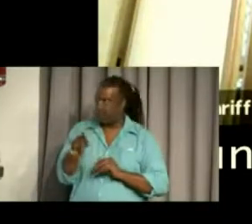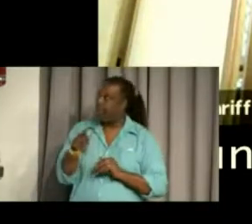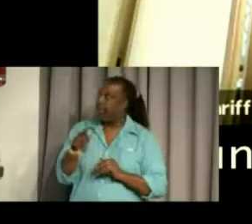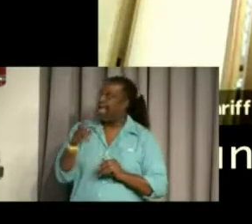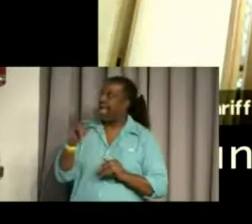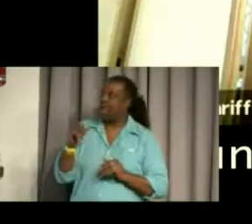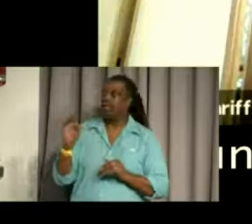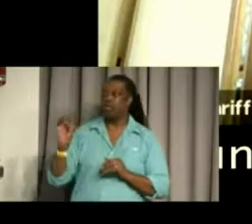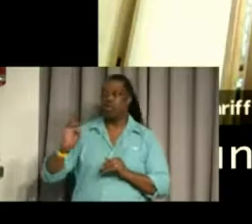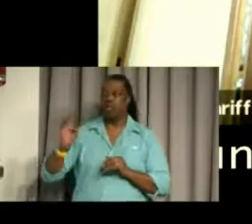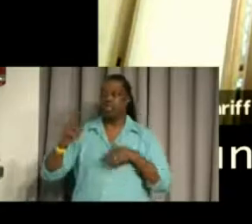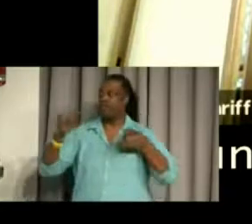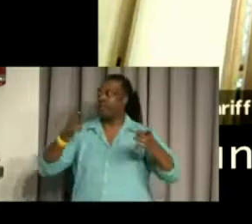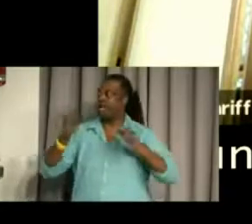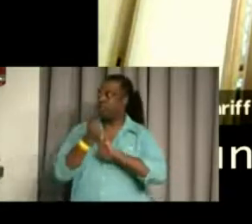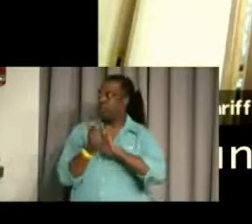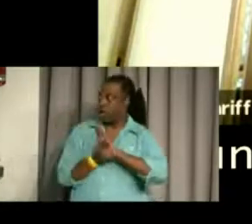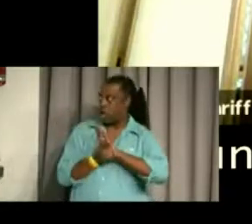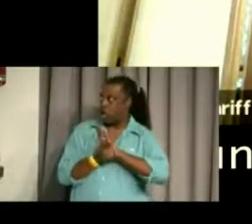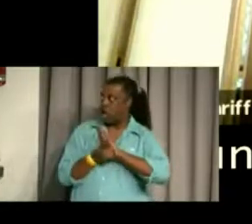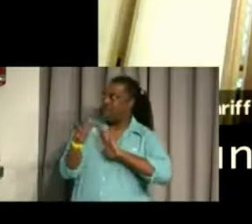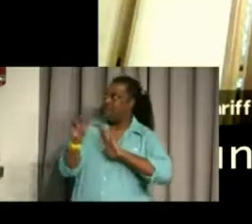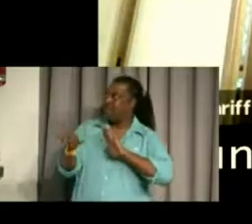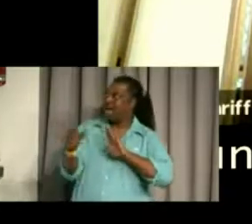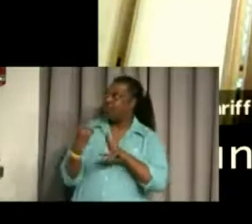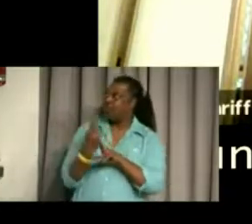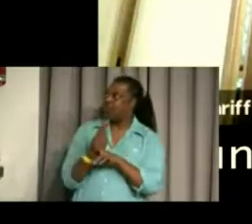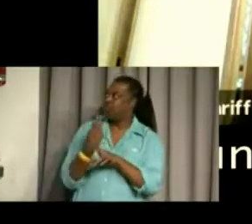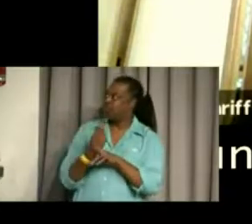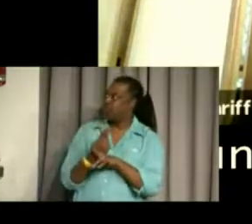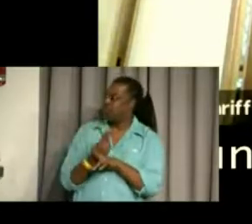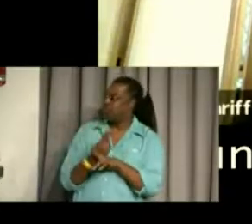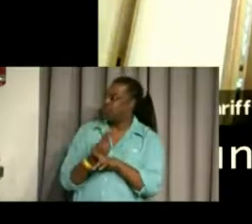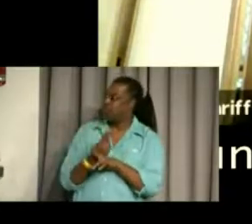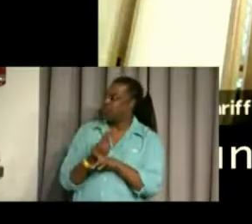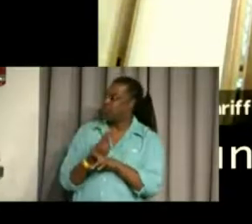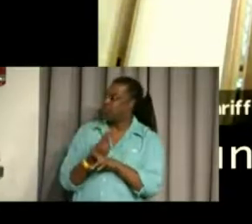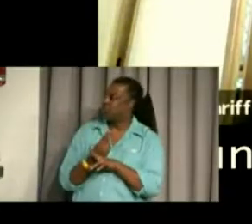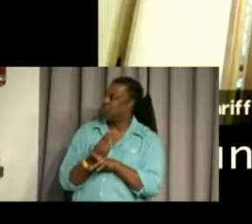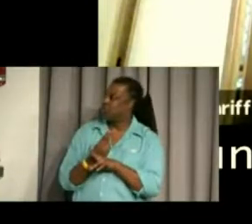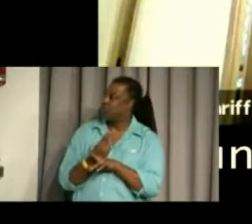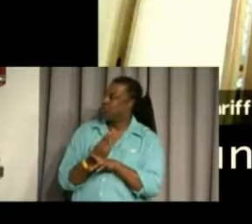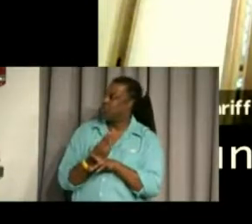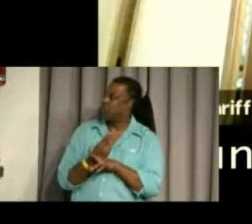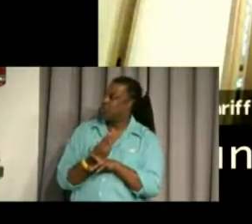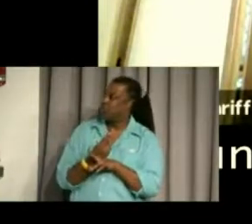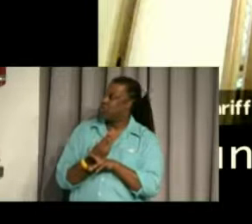manager law was a law that, I would even dare to say,